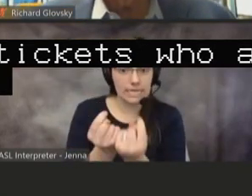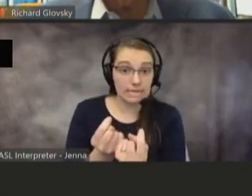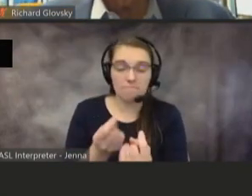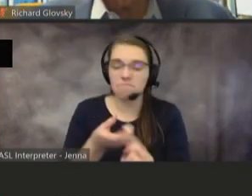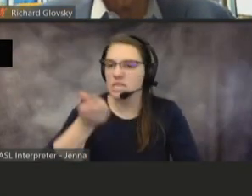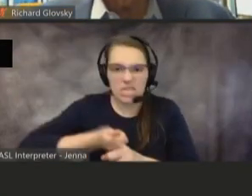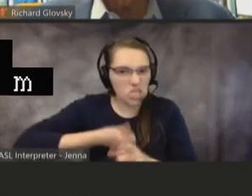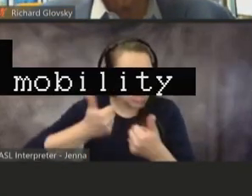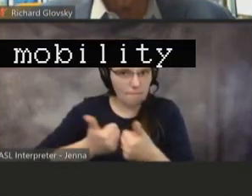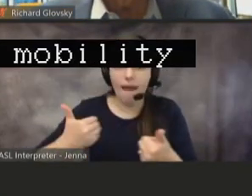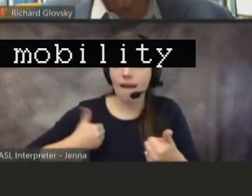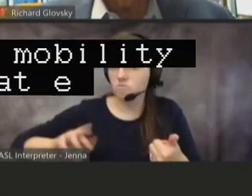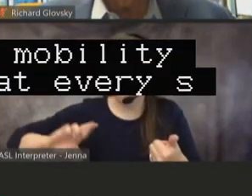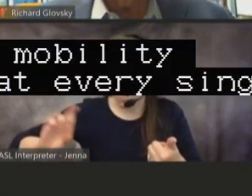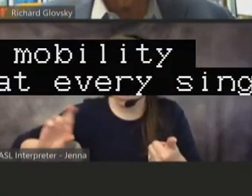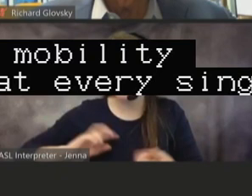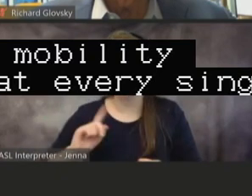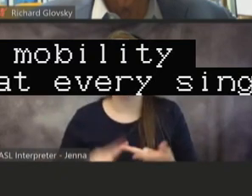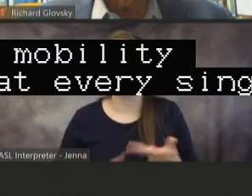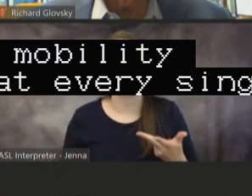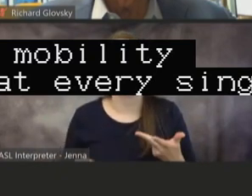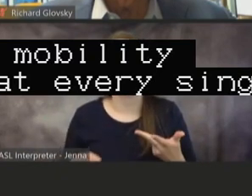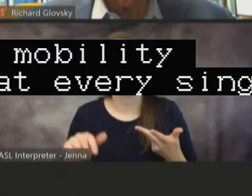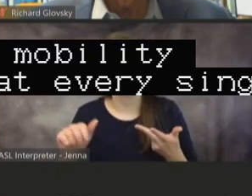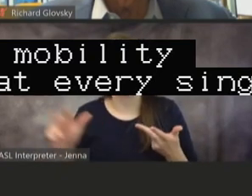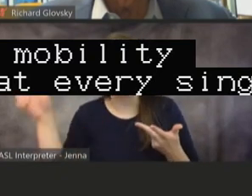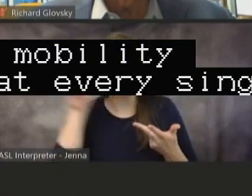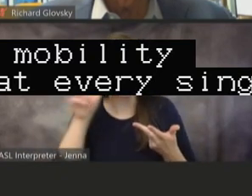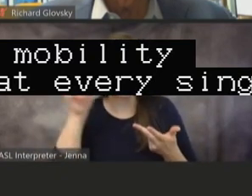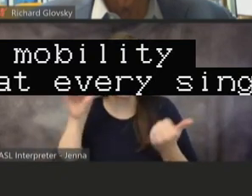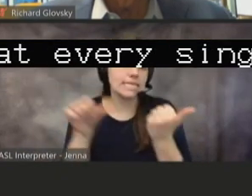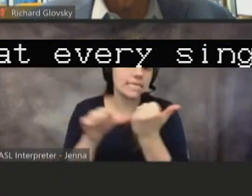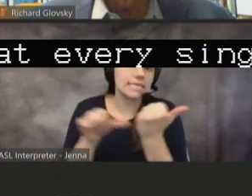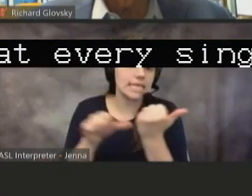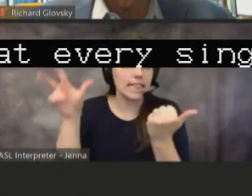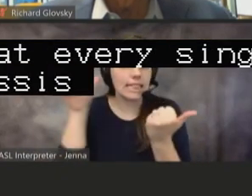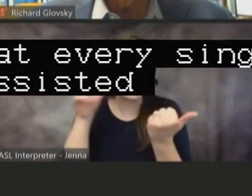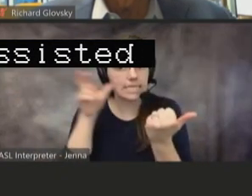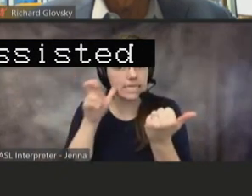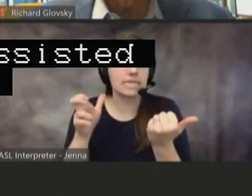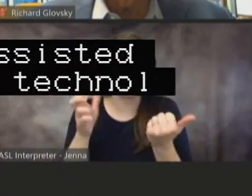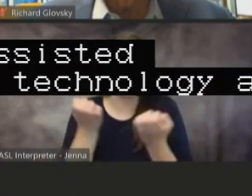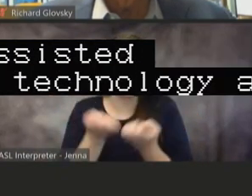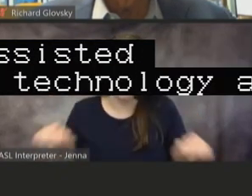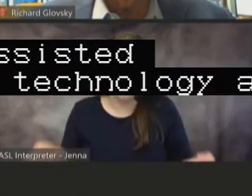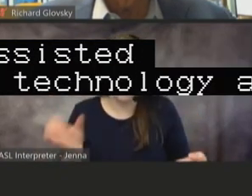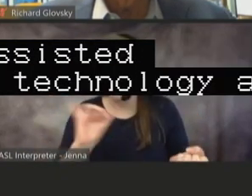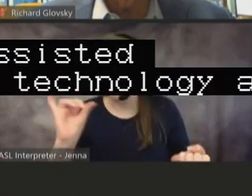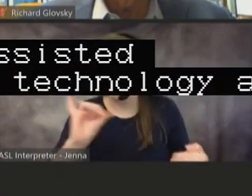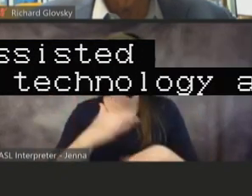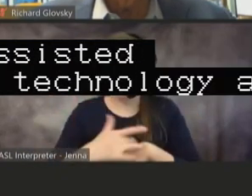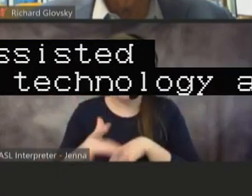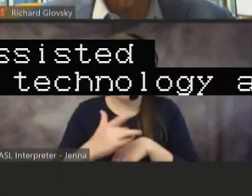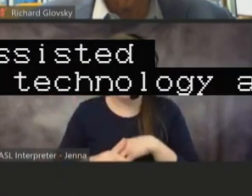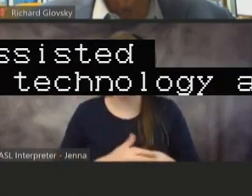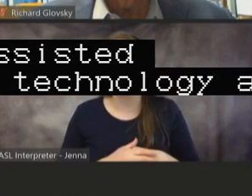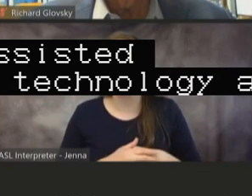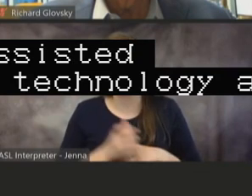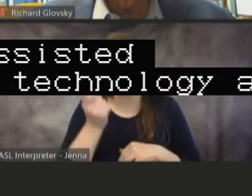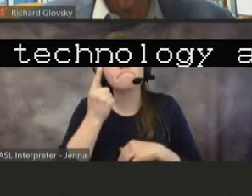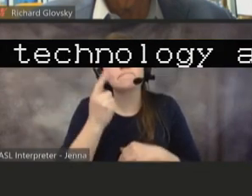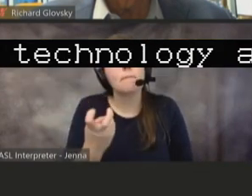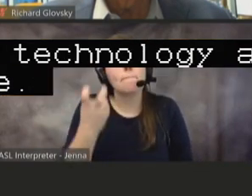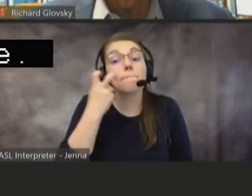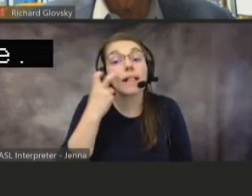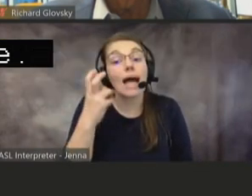listening device technology at every single game. So there's no, other than having additional sighted guides available on Blind Low Vision